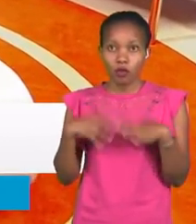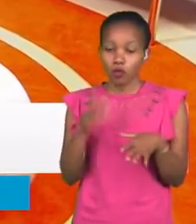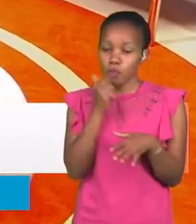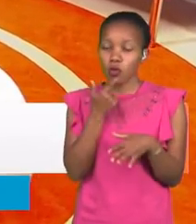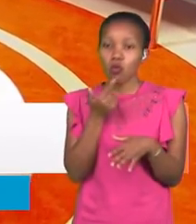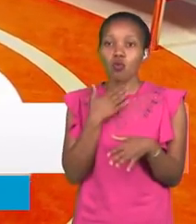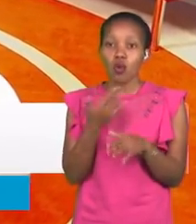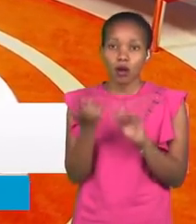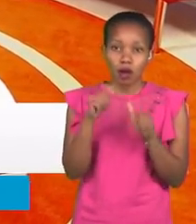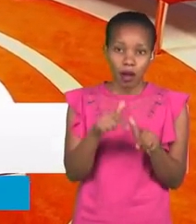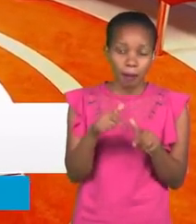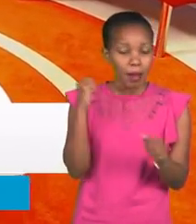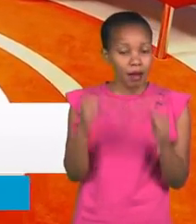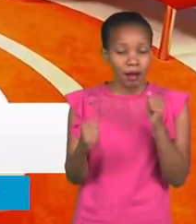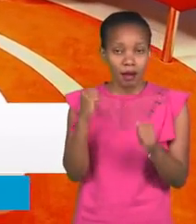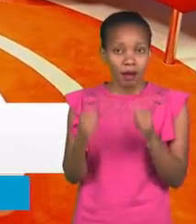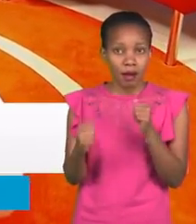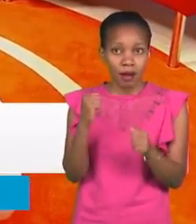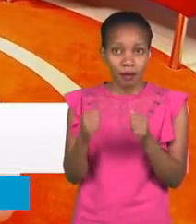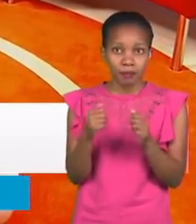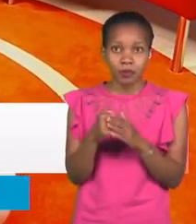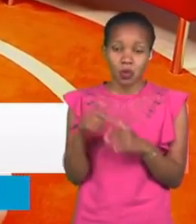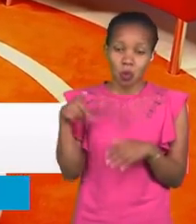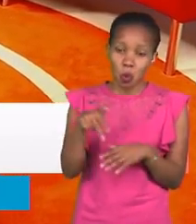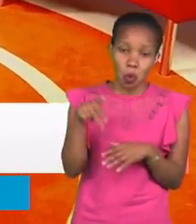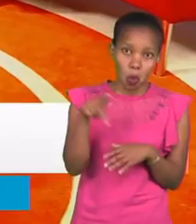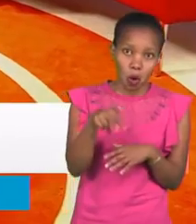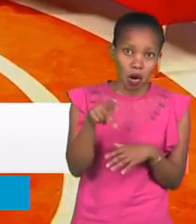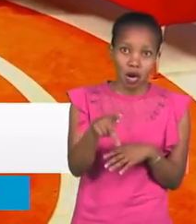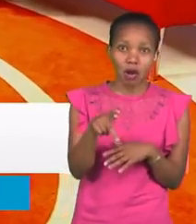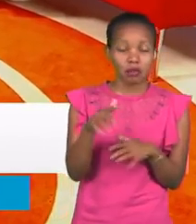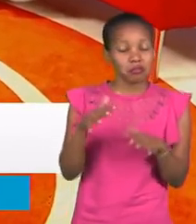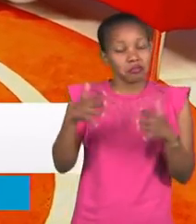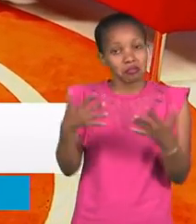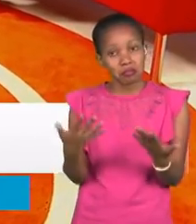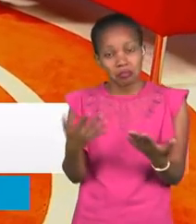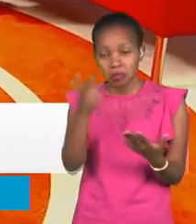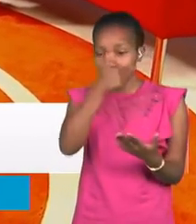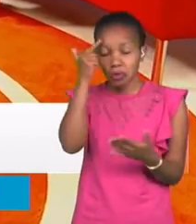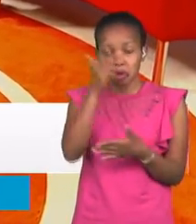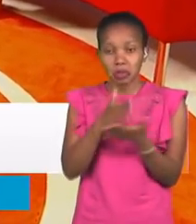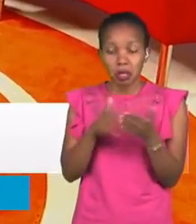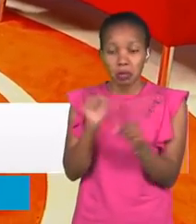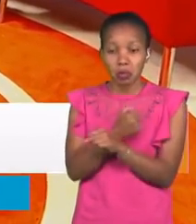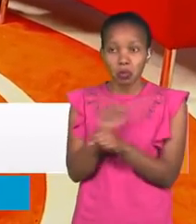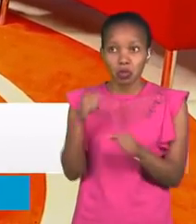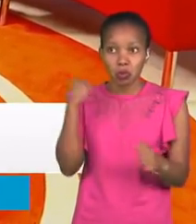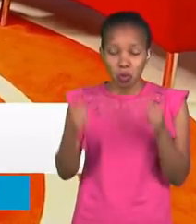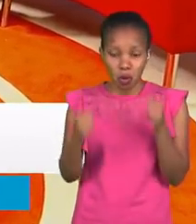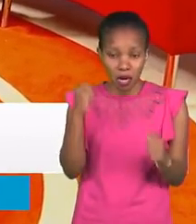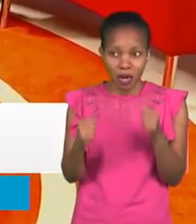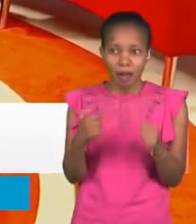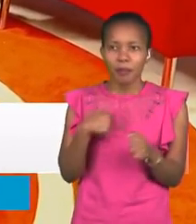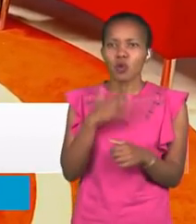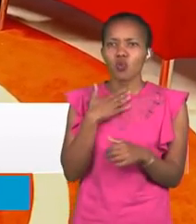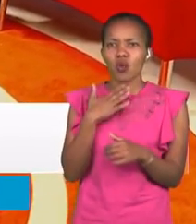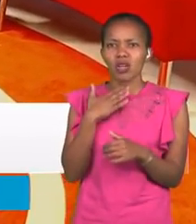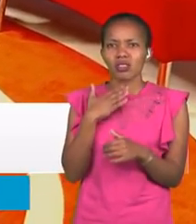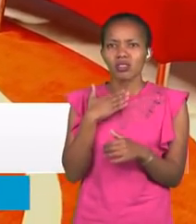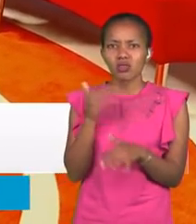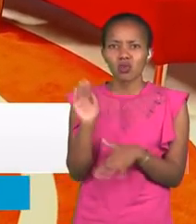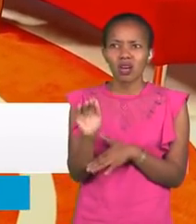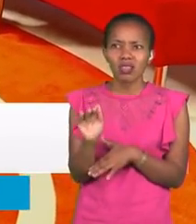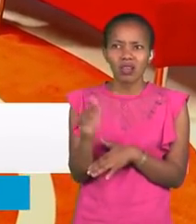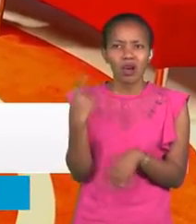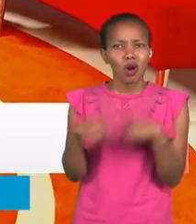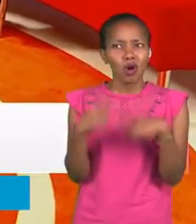come on and just run, and or walk, we call it a run or walk because some of us cannot run. We I was walk. About to ask you something. Is it competitive? Will